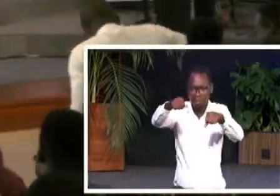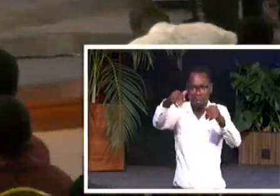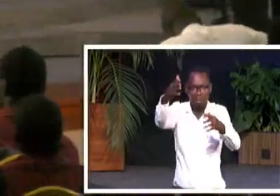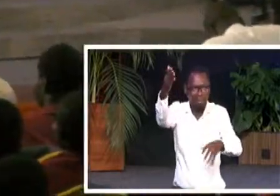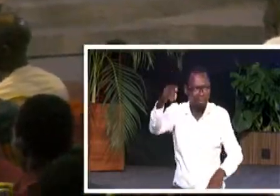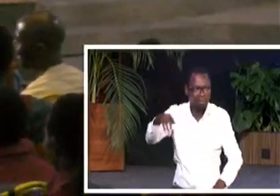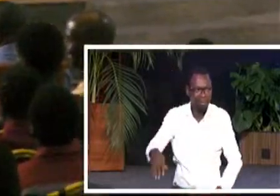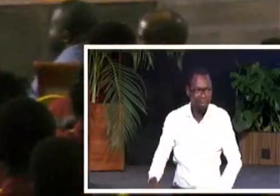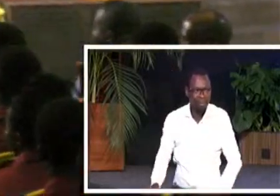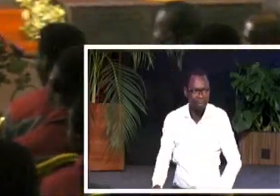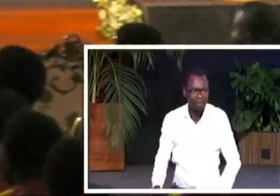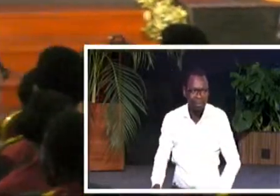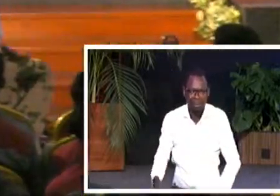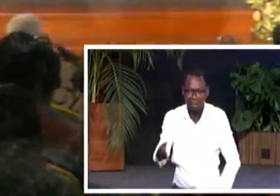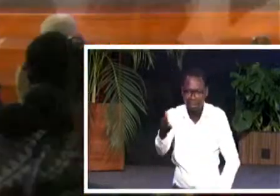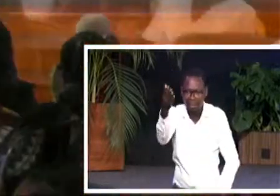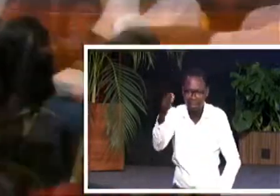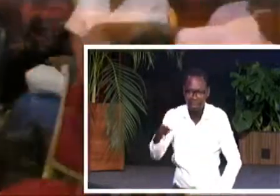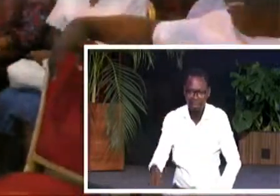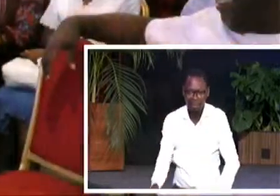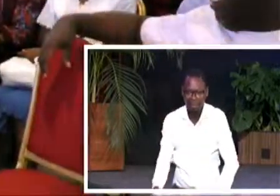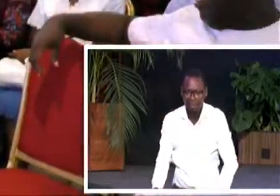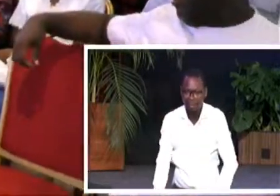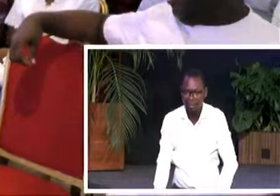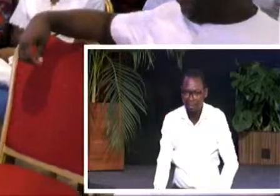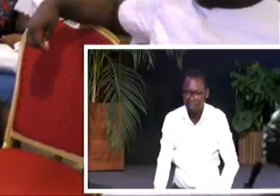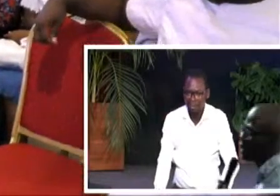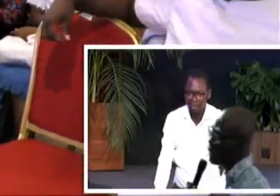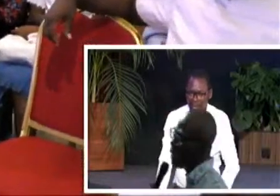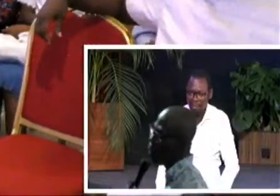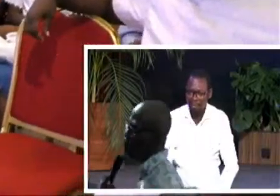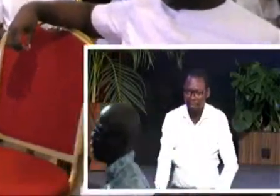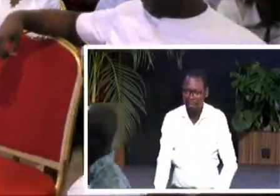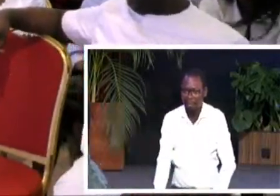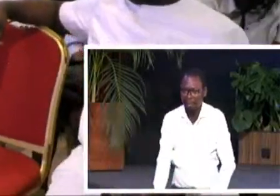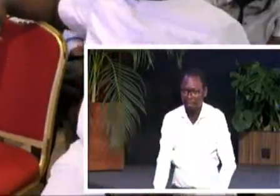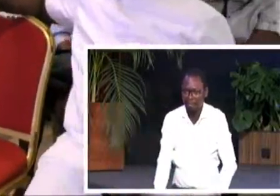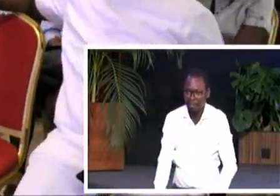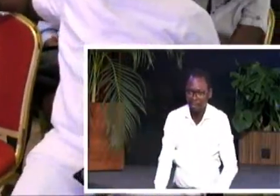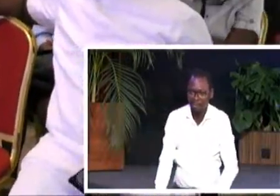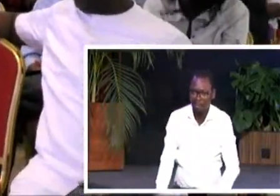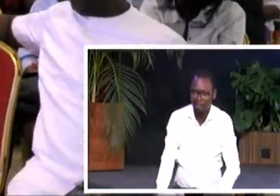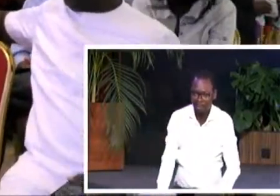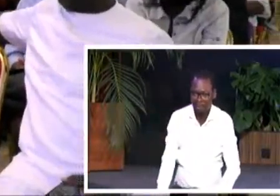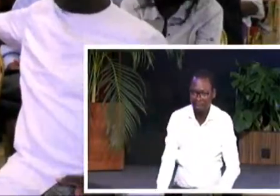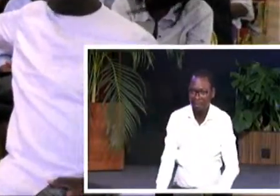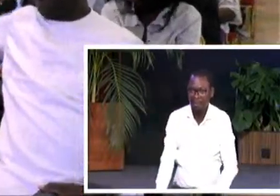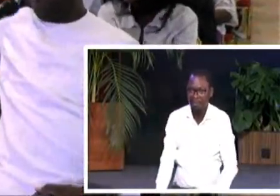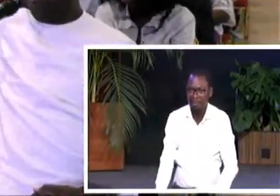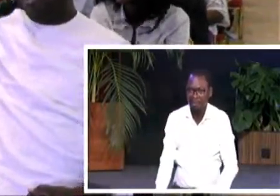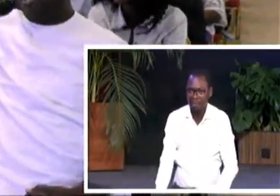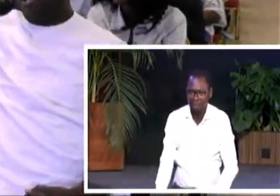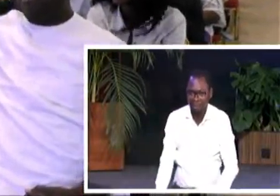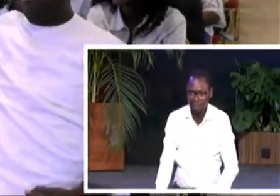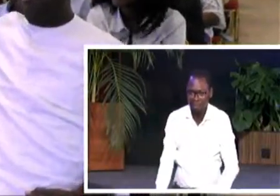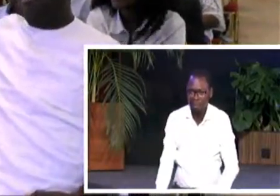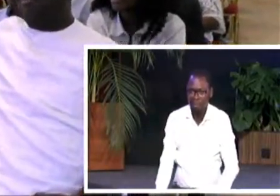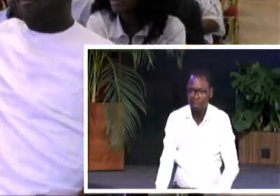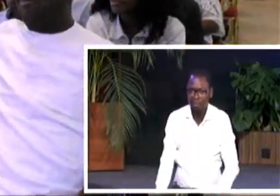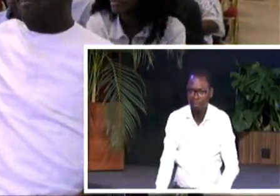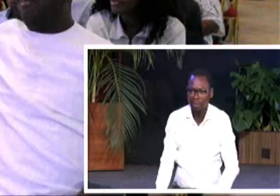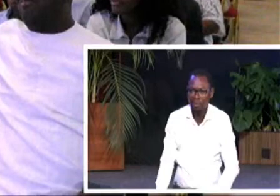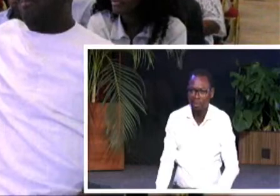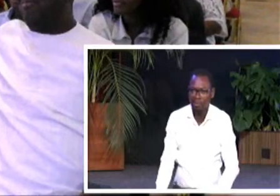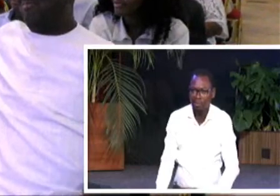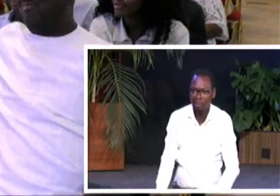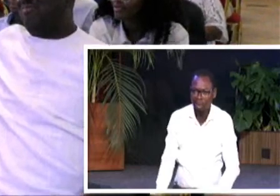Kwame Mantiao, one word. You've been mentoring people on personal planning. One word. Practical.